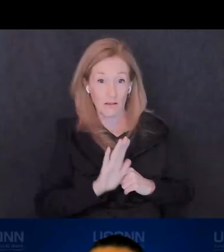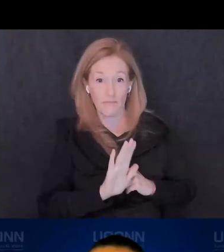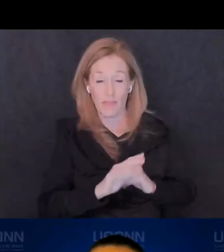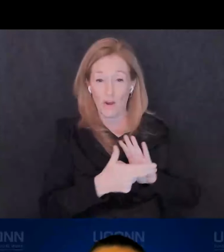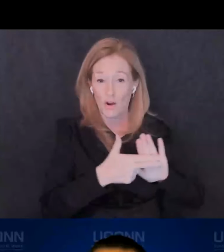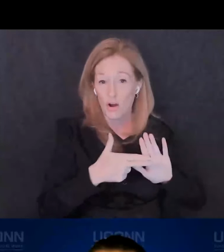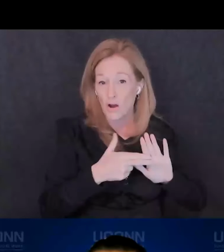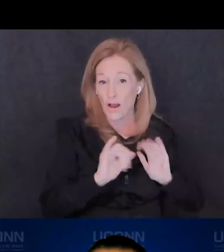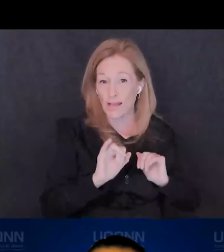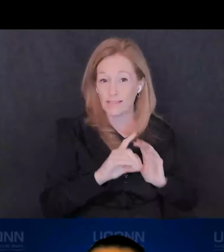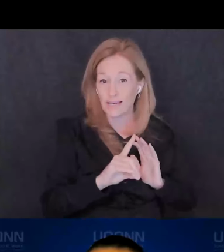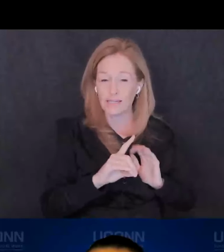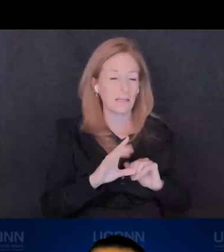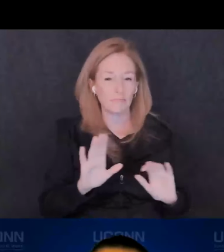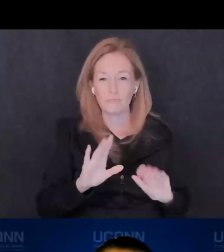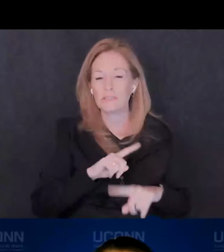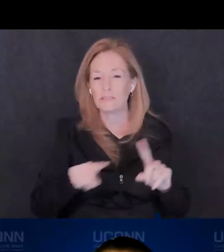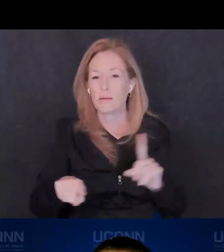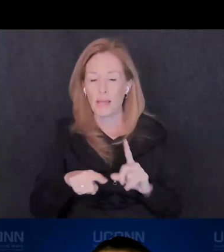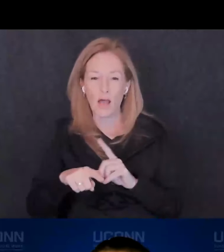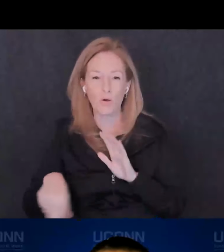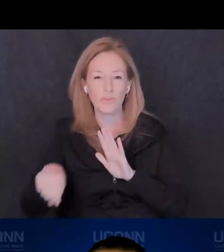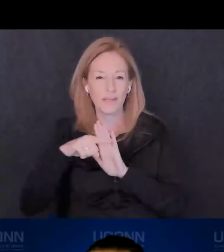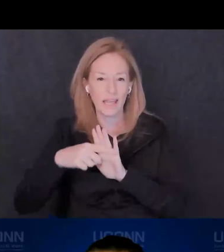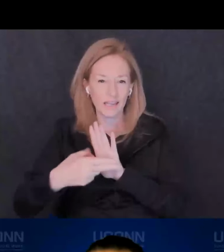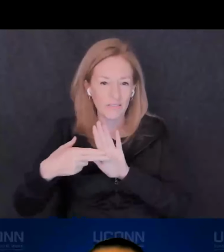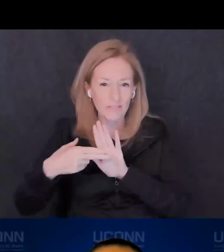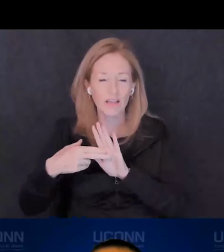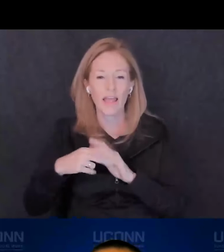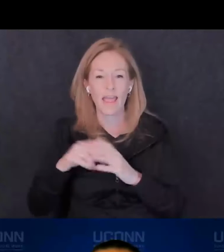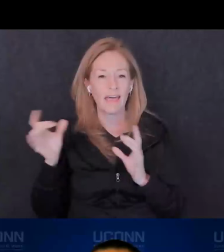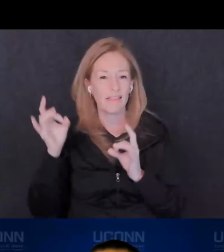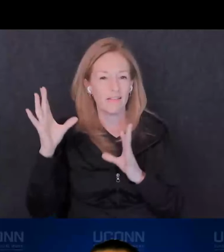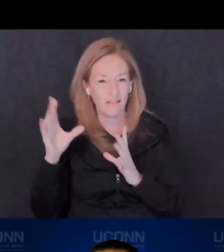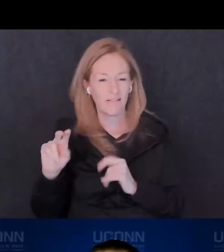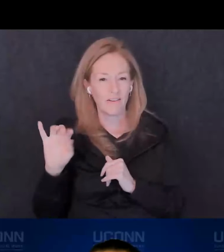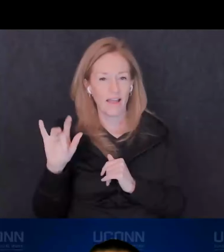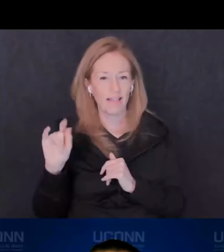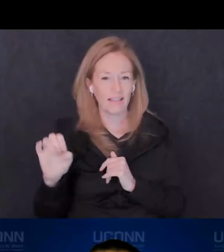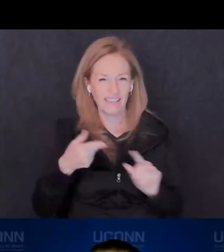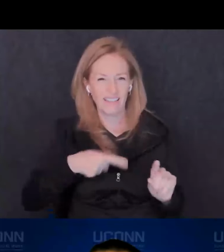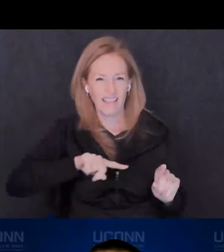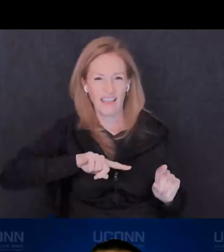the discrimination and the stigma and the violence that they're experiencing daily. Next slide, please.